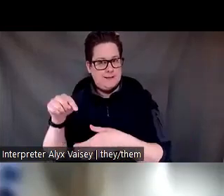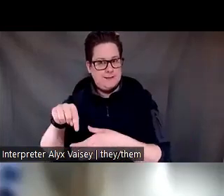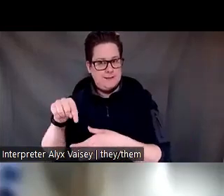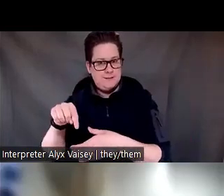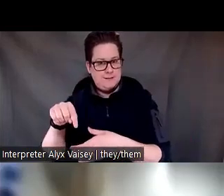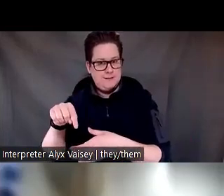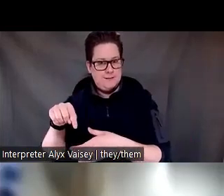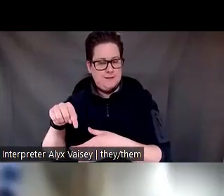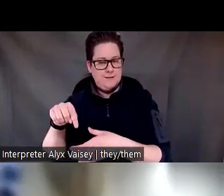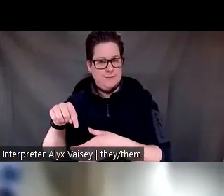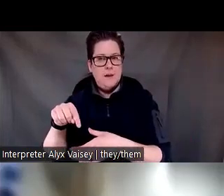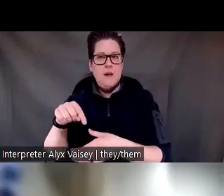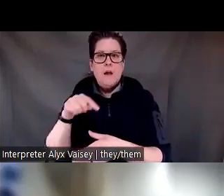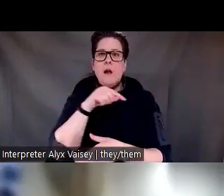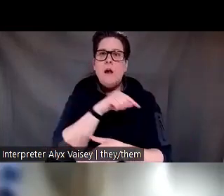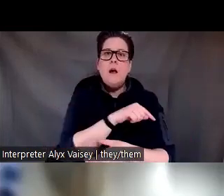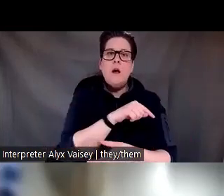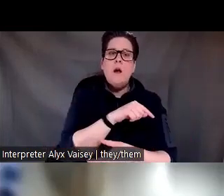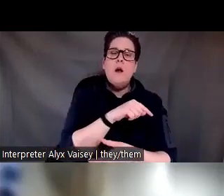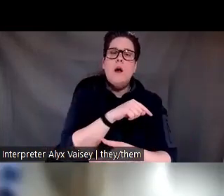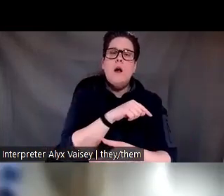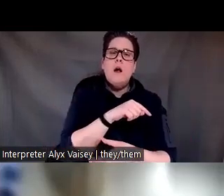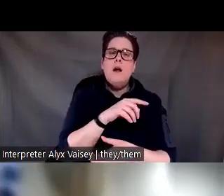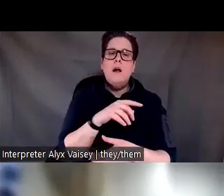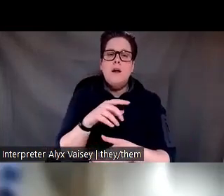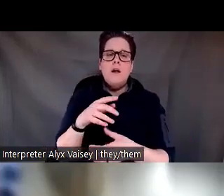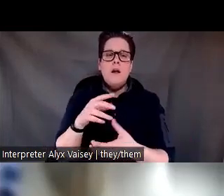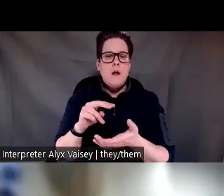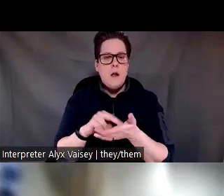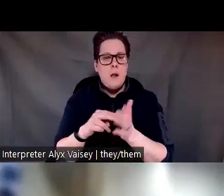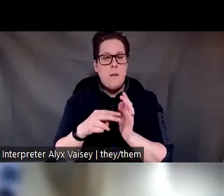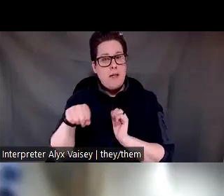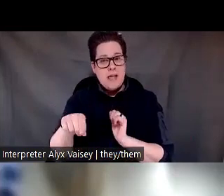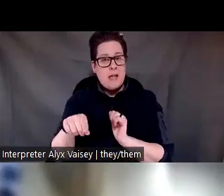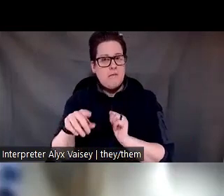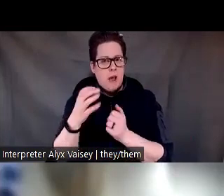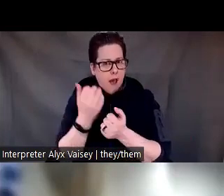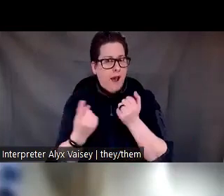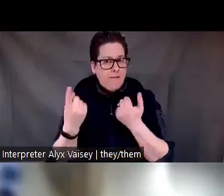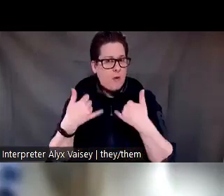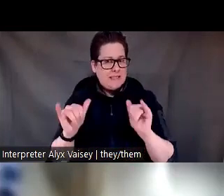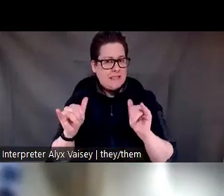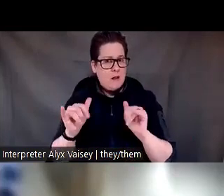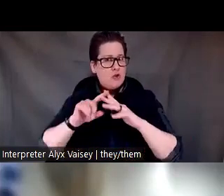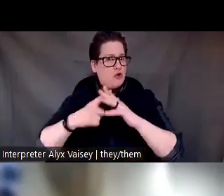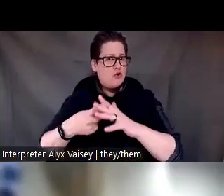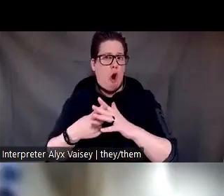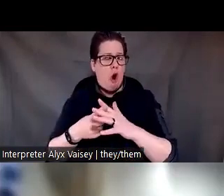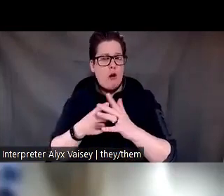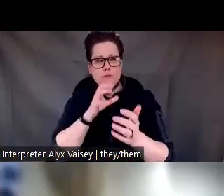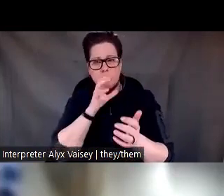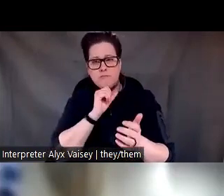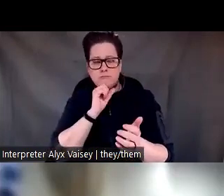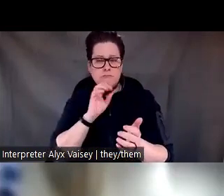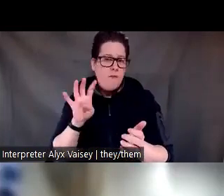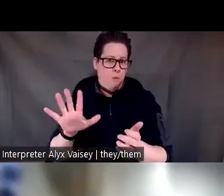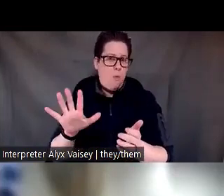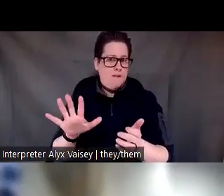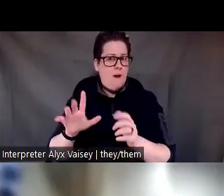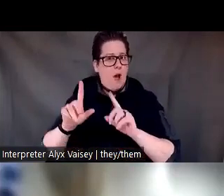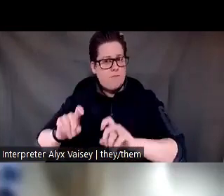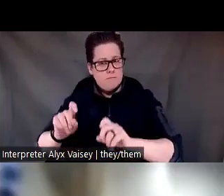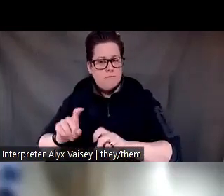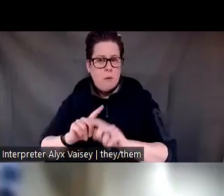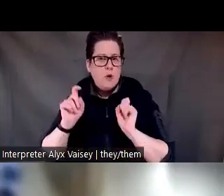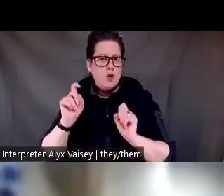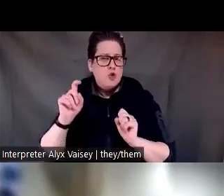things don't necessarily change the timing of colorectal cancer screening, but it is something that we should keep in mind when we think about